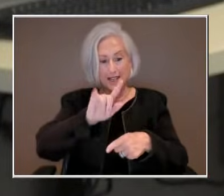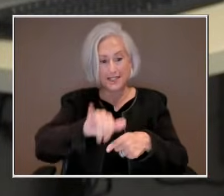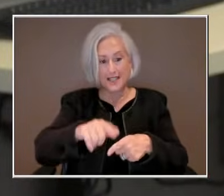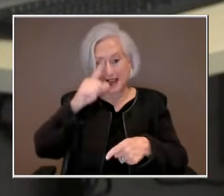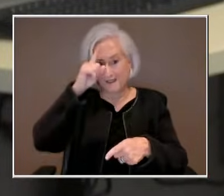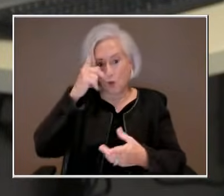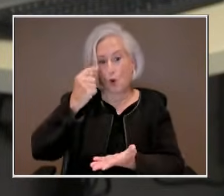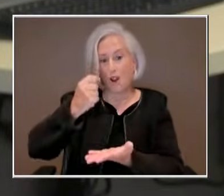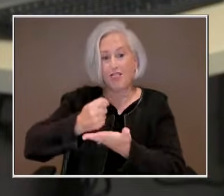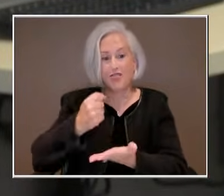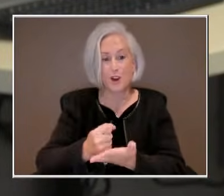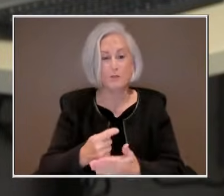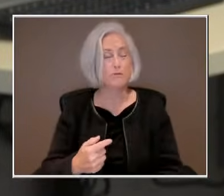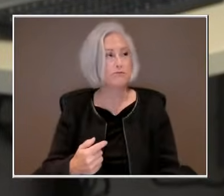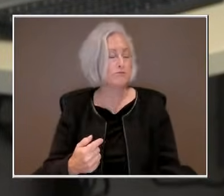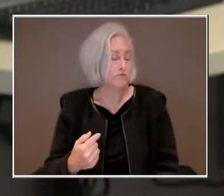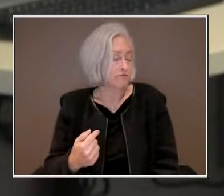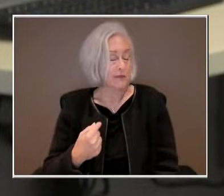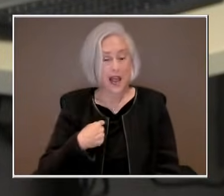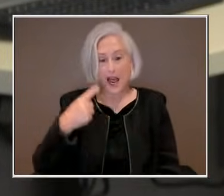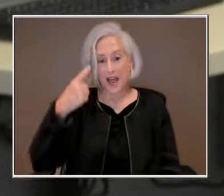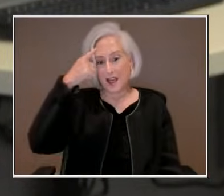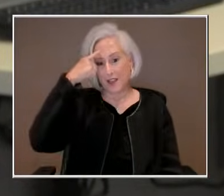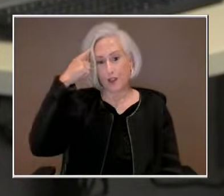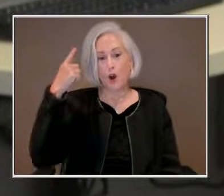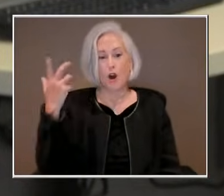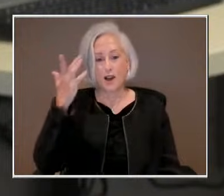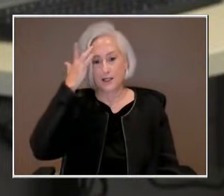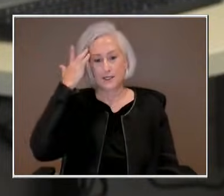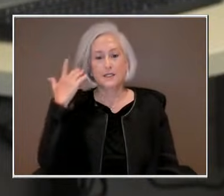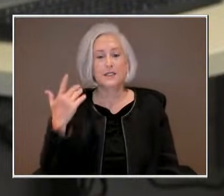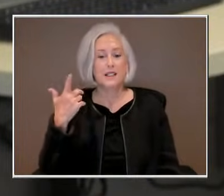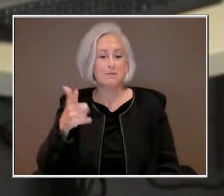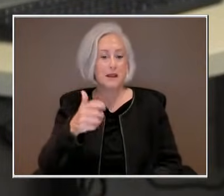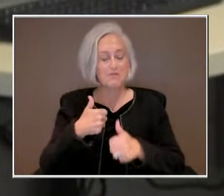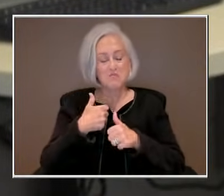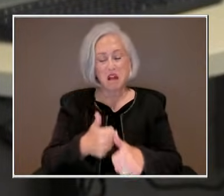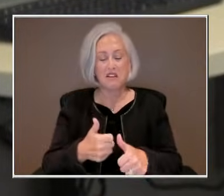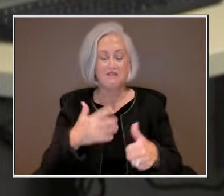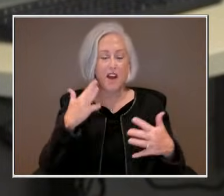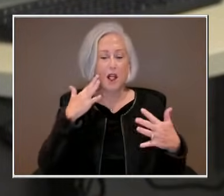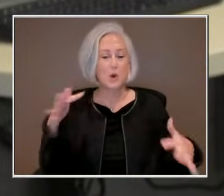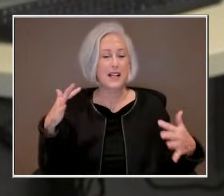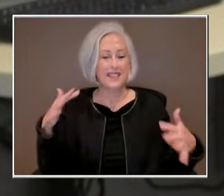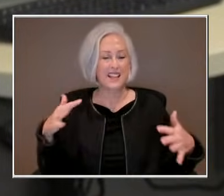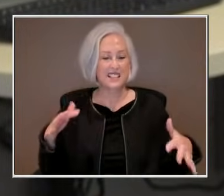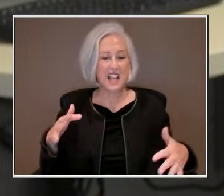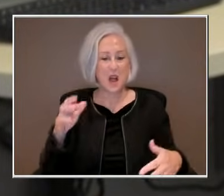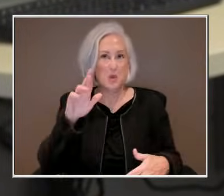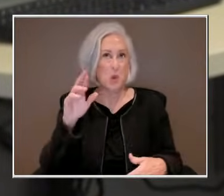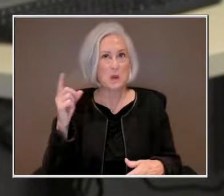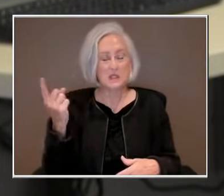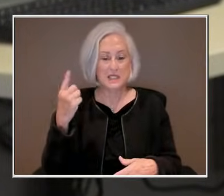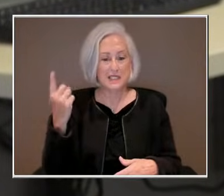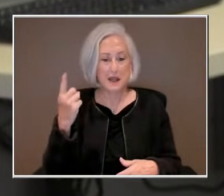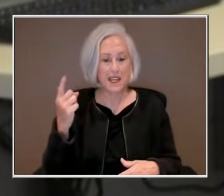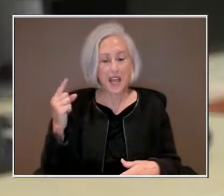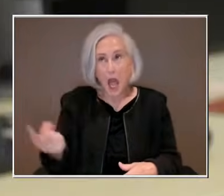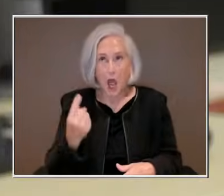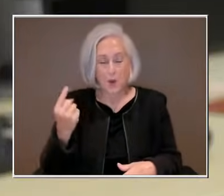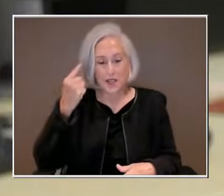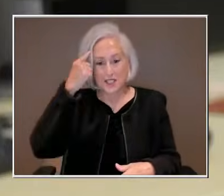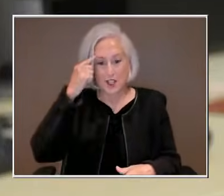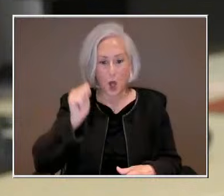well, tap my foot along with the song or something, So I always thought I was kind of right on the